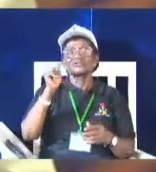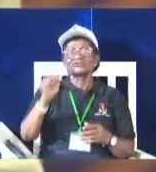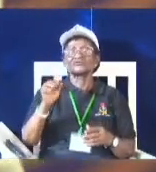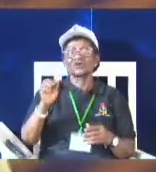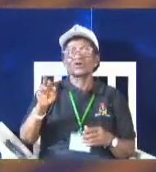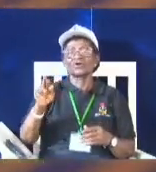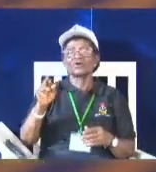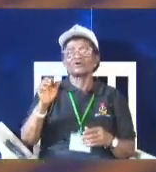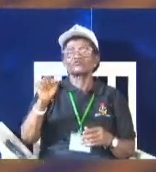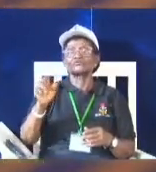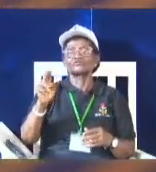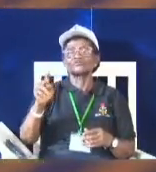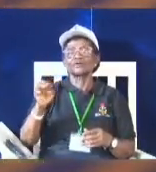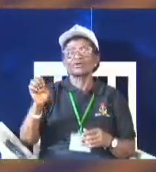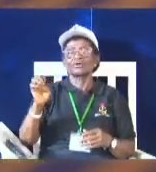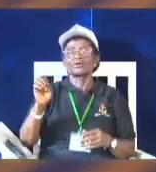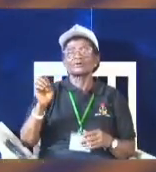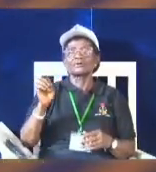I decree today